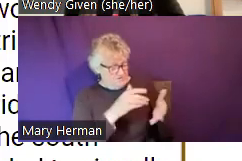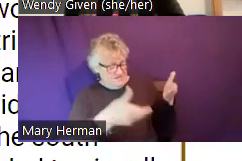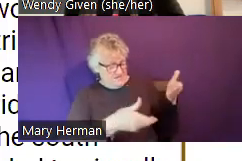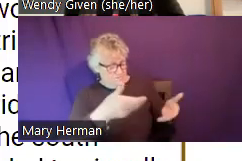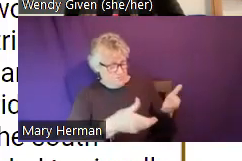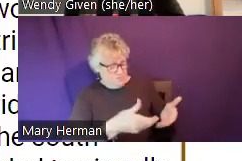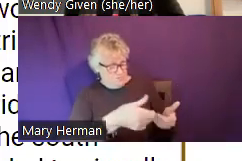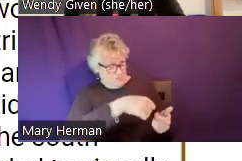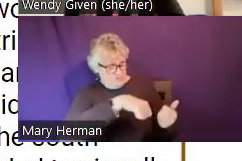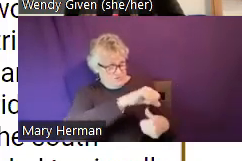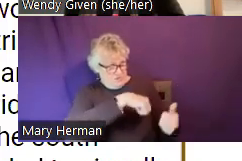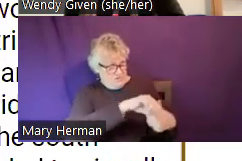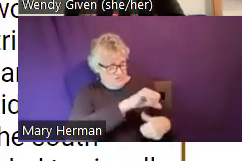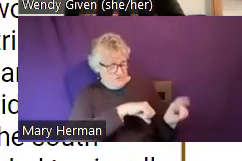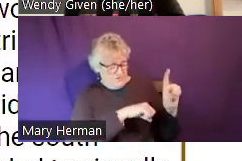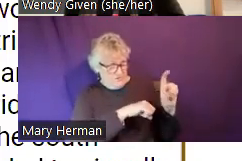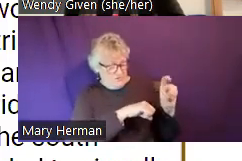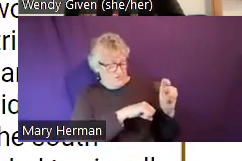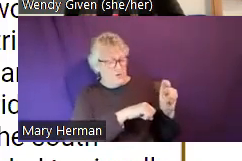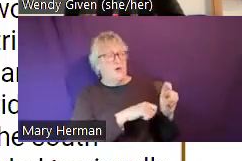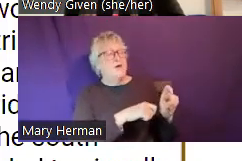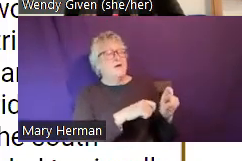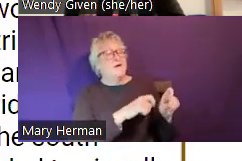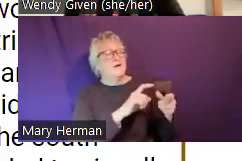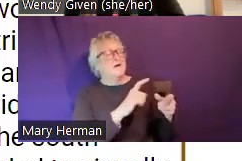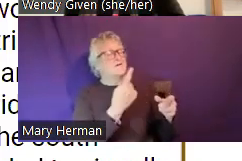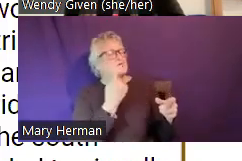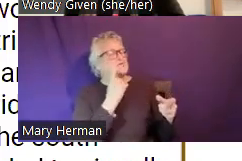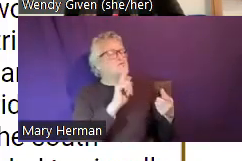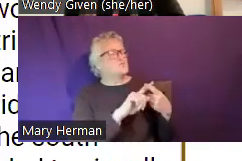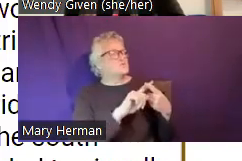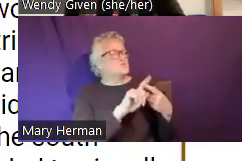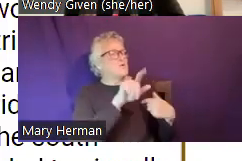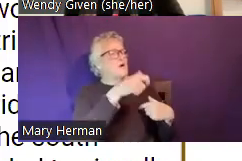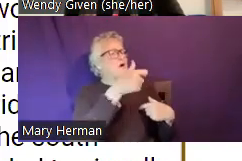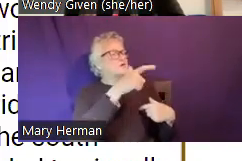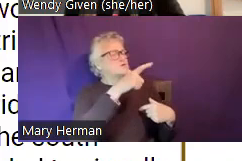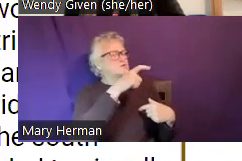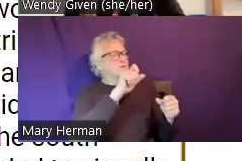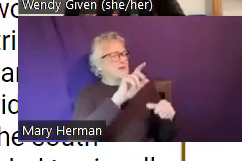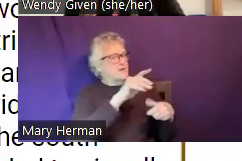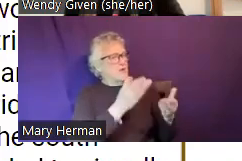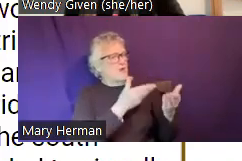can offer a localized Pacific Northwest experience?